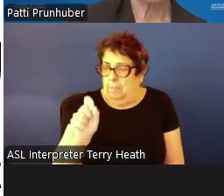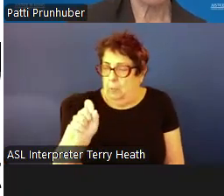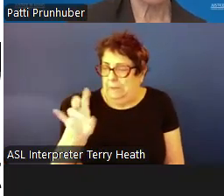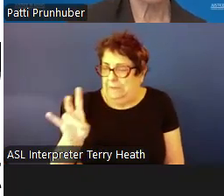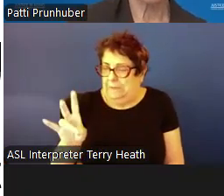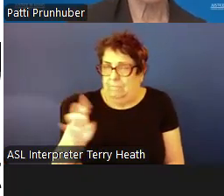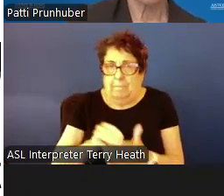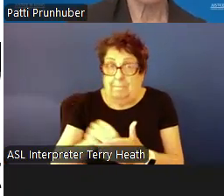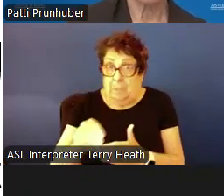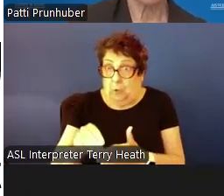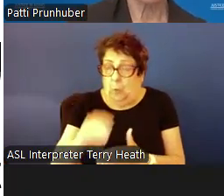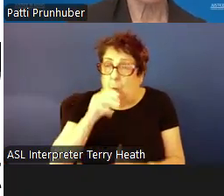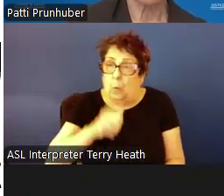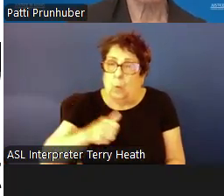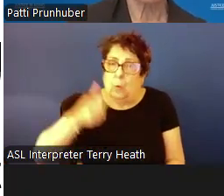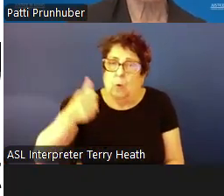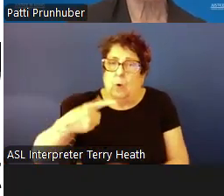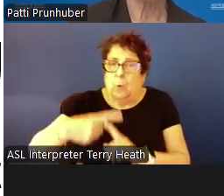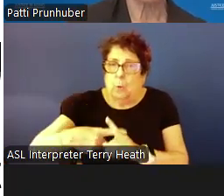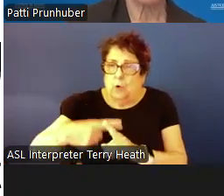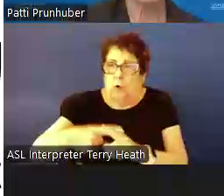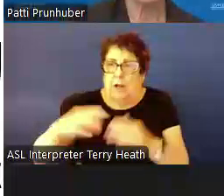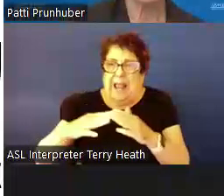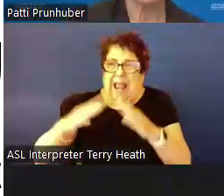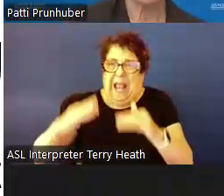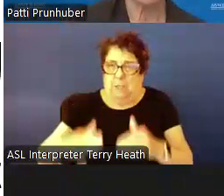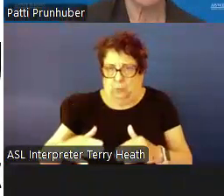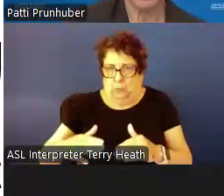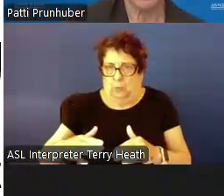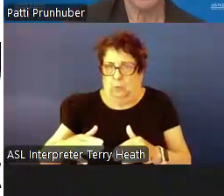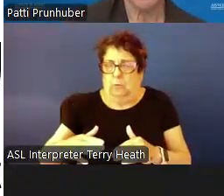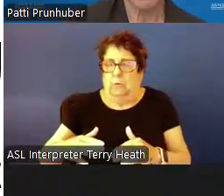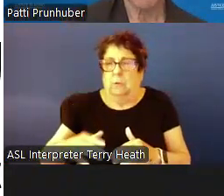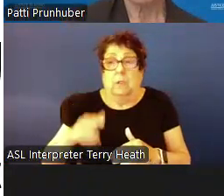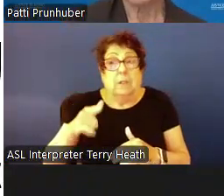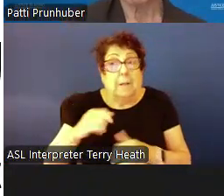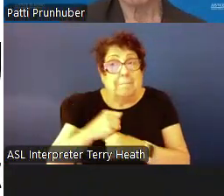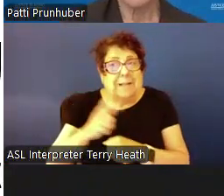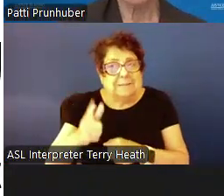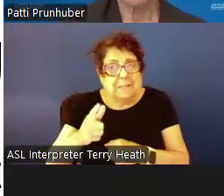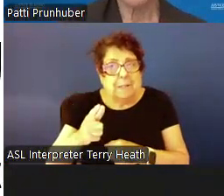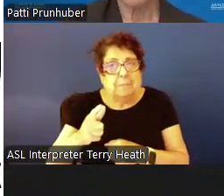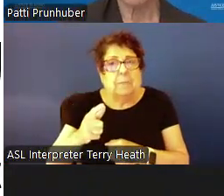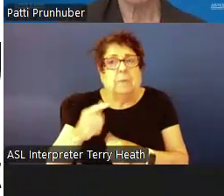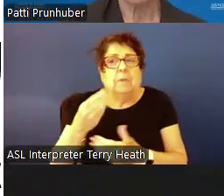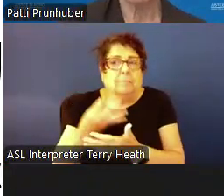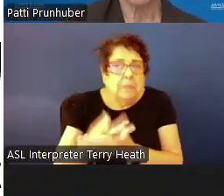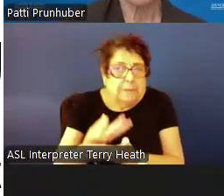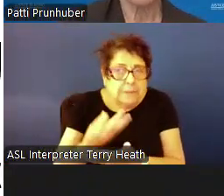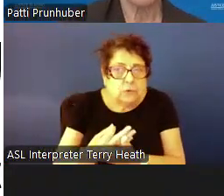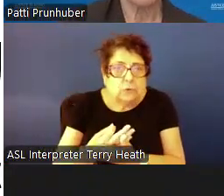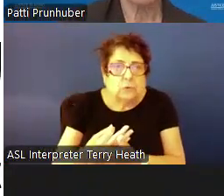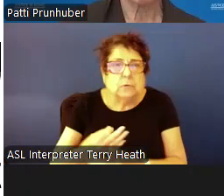renter households whose income makes them eligible for federal housing assistance are either on waiting lists or are